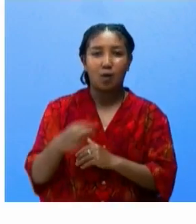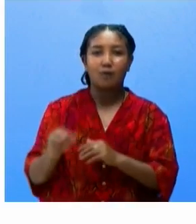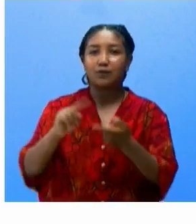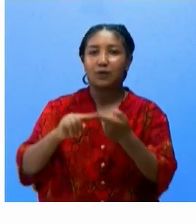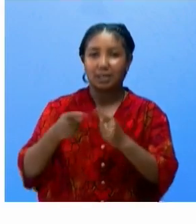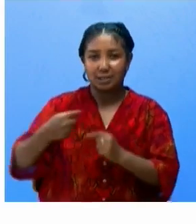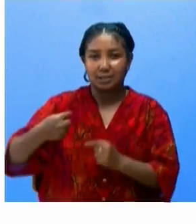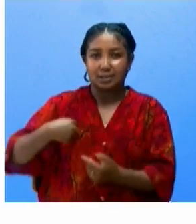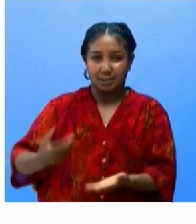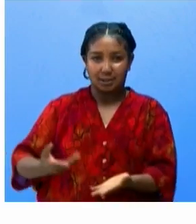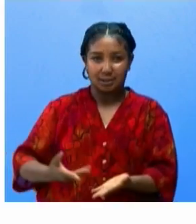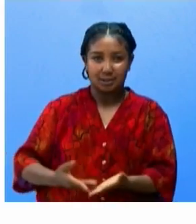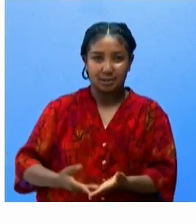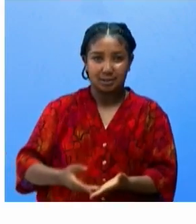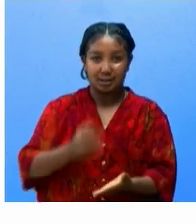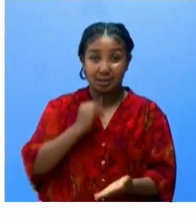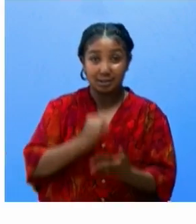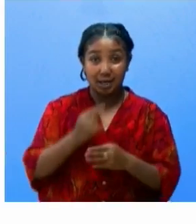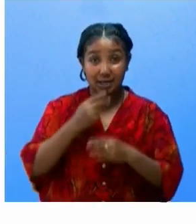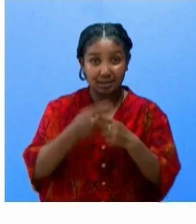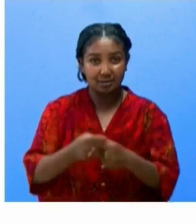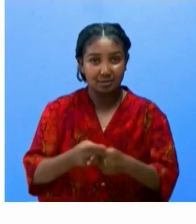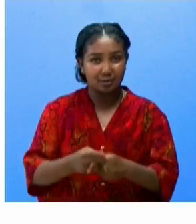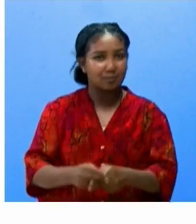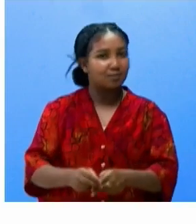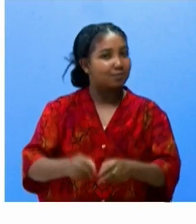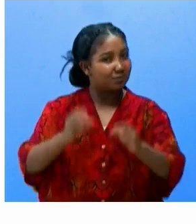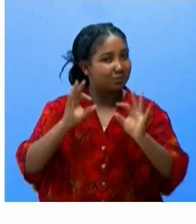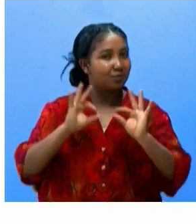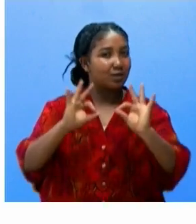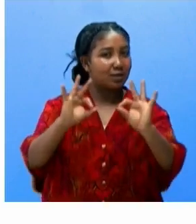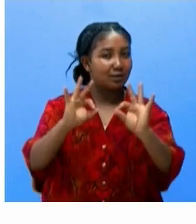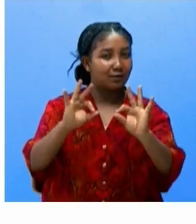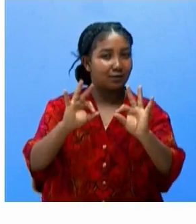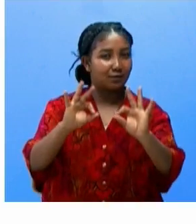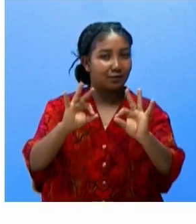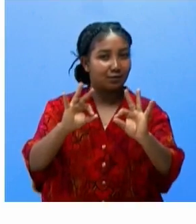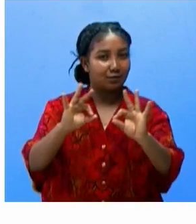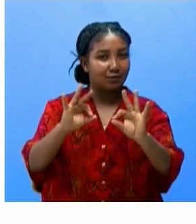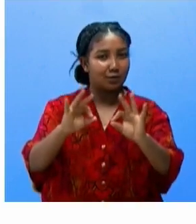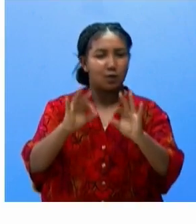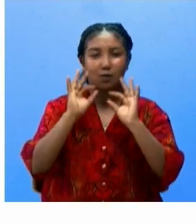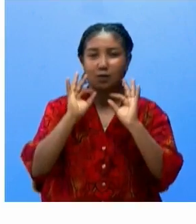she is at last. It says what? Wonderful